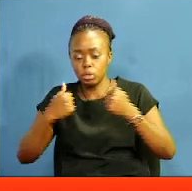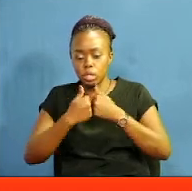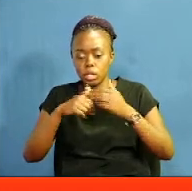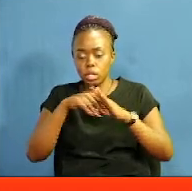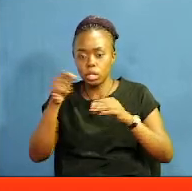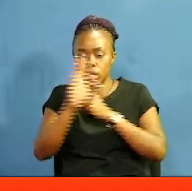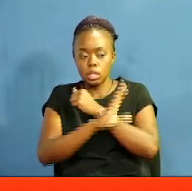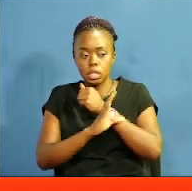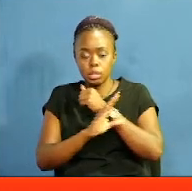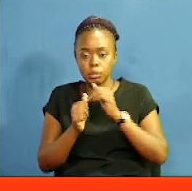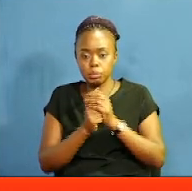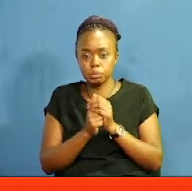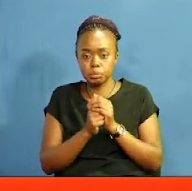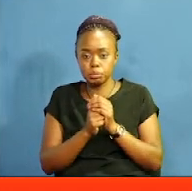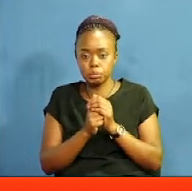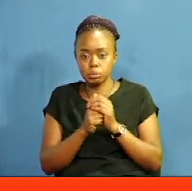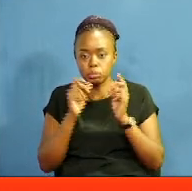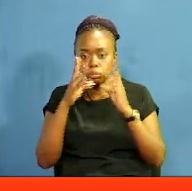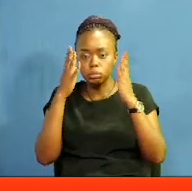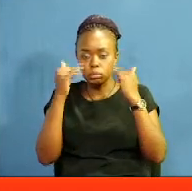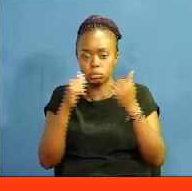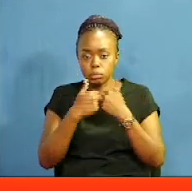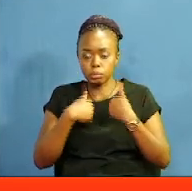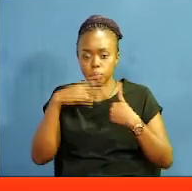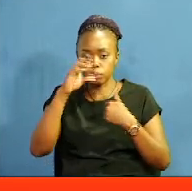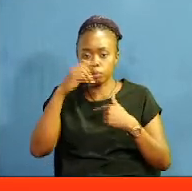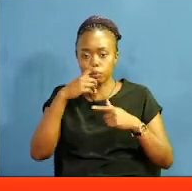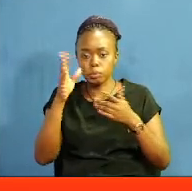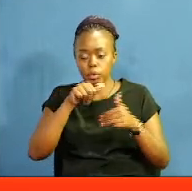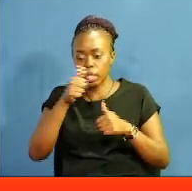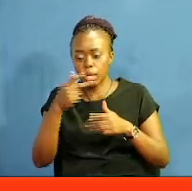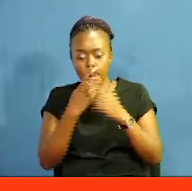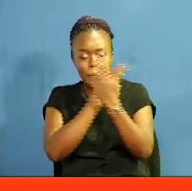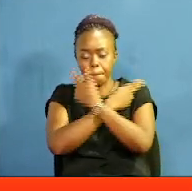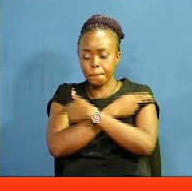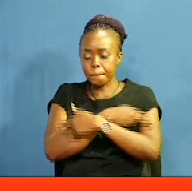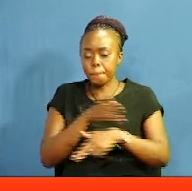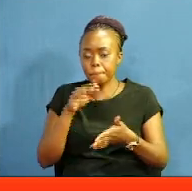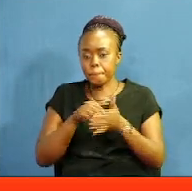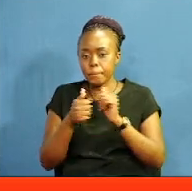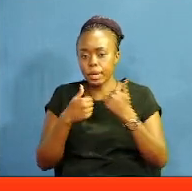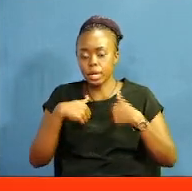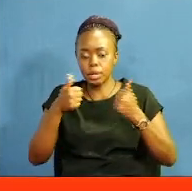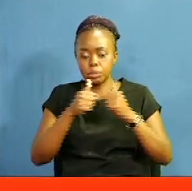in the country. Okay, thank you, Ken. Right. Now, that has been Ocheng Wakili. We are taking another very short break here on KUTV Primetime News. We still have more.